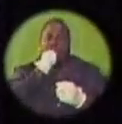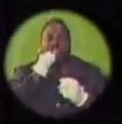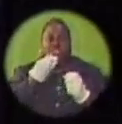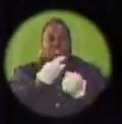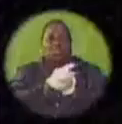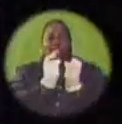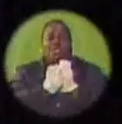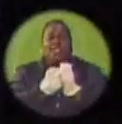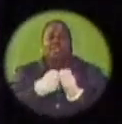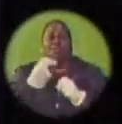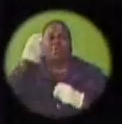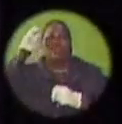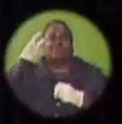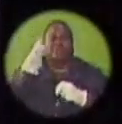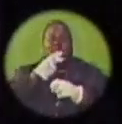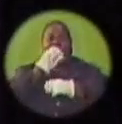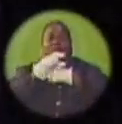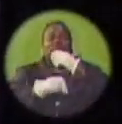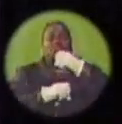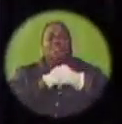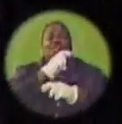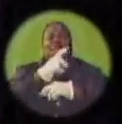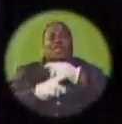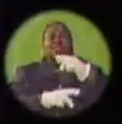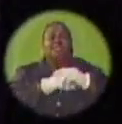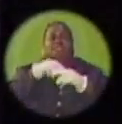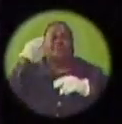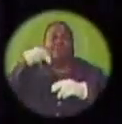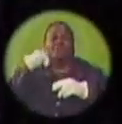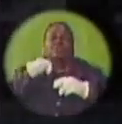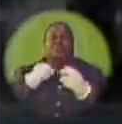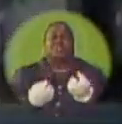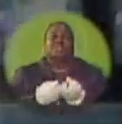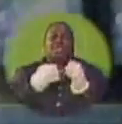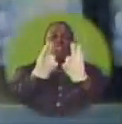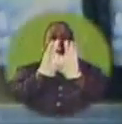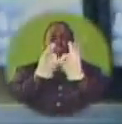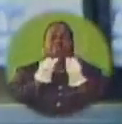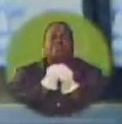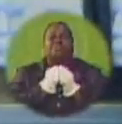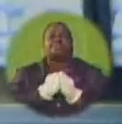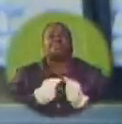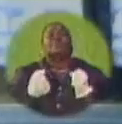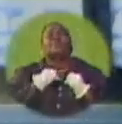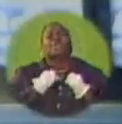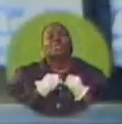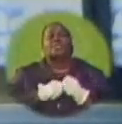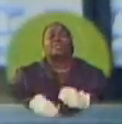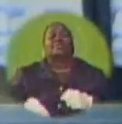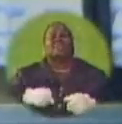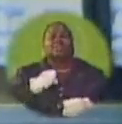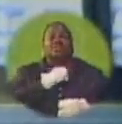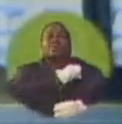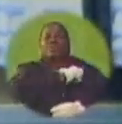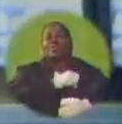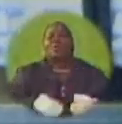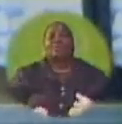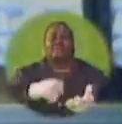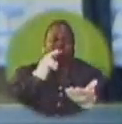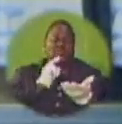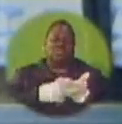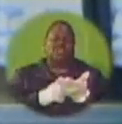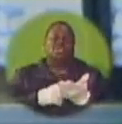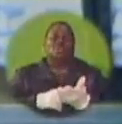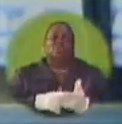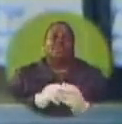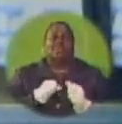patterns across the world and there is need for urgent action. While in Qatar, Spencer will hold discussions with the Emir